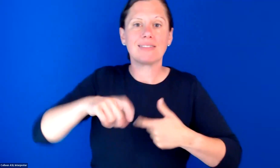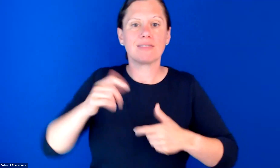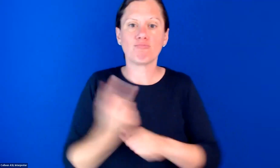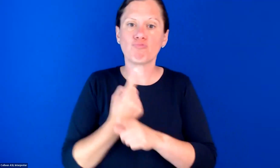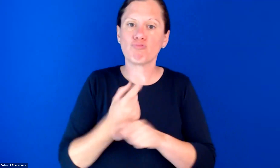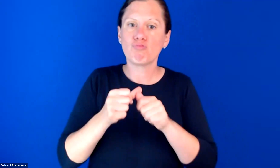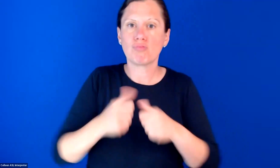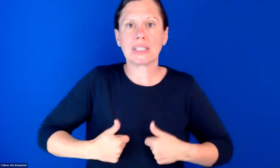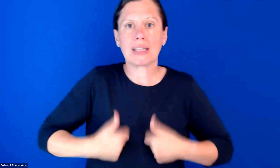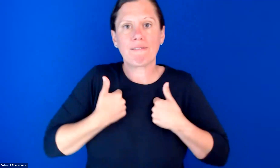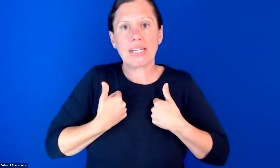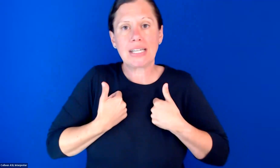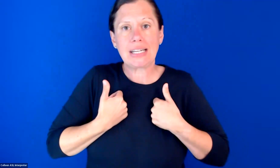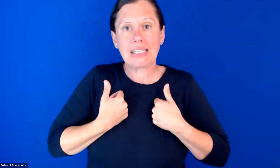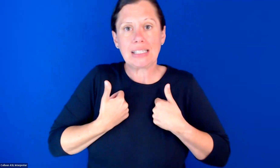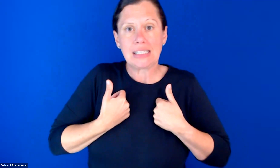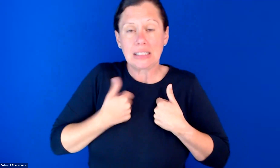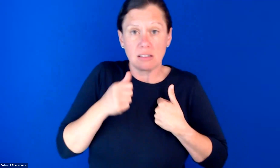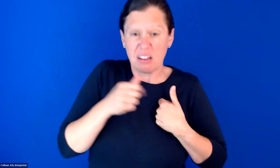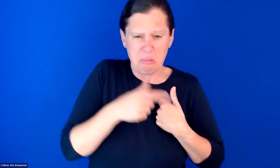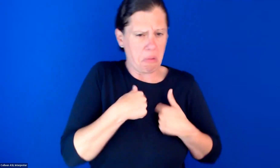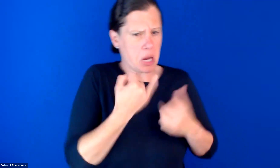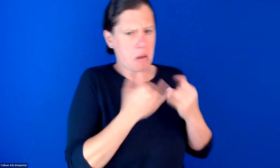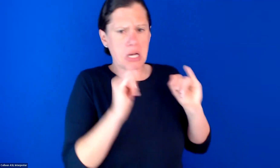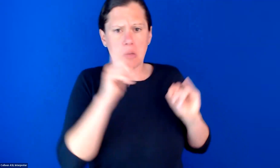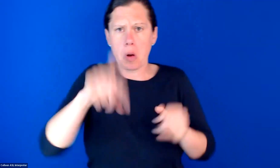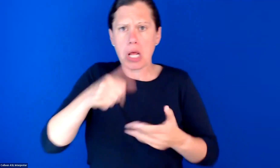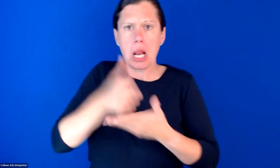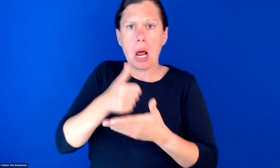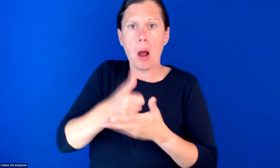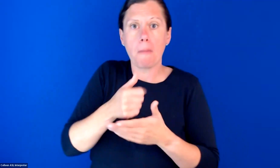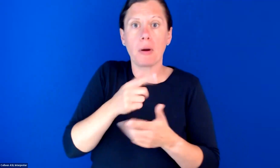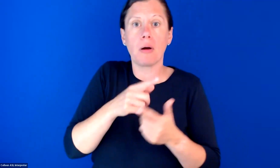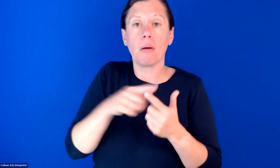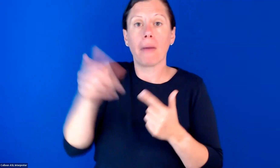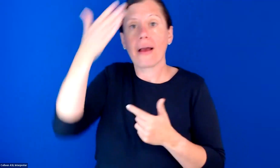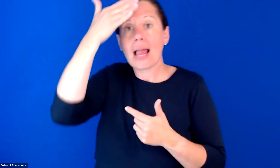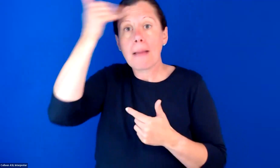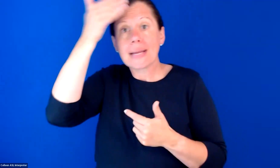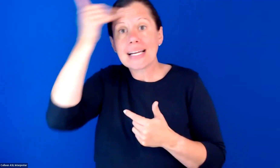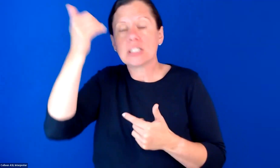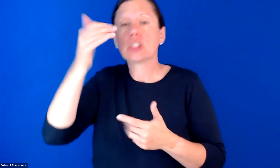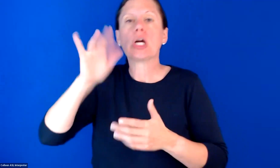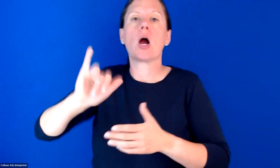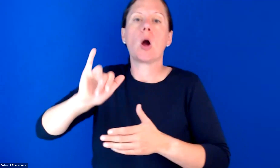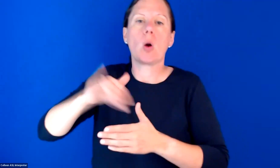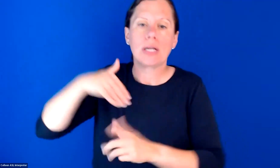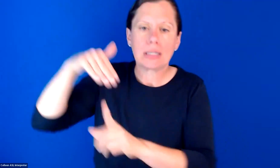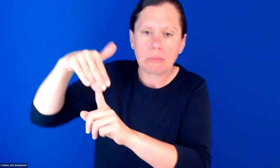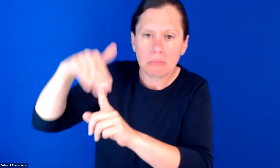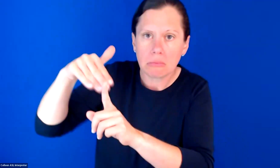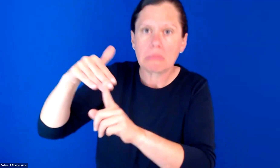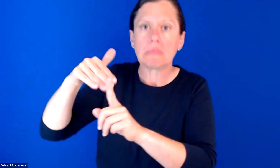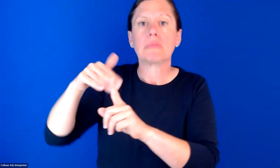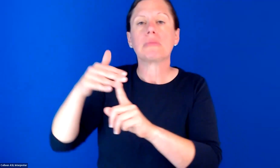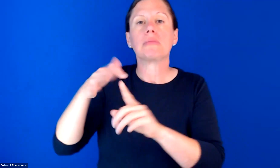We don't need any help, but a lot of times when we get older, we do need help. And there are some standard activities of